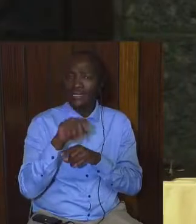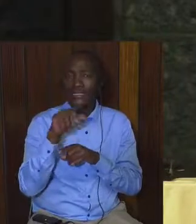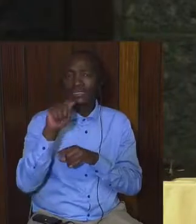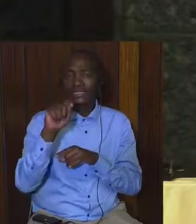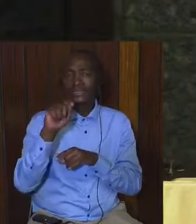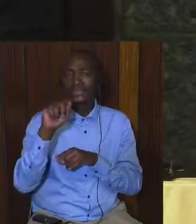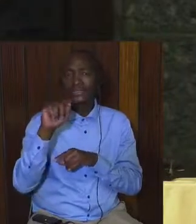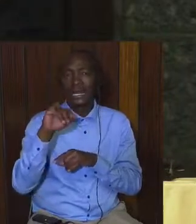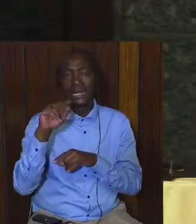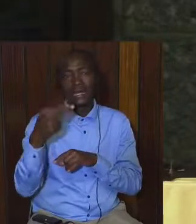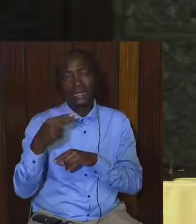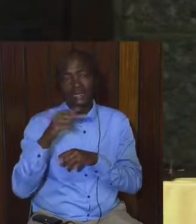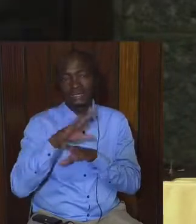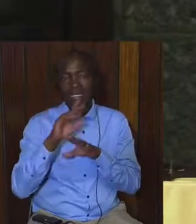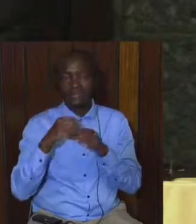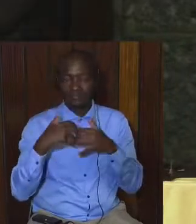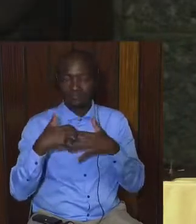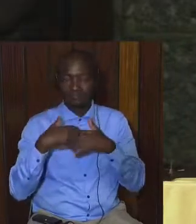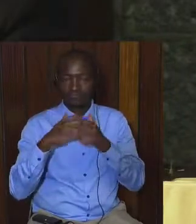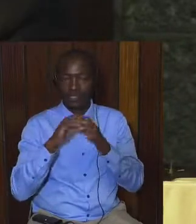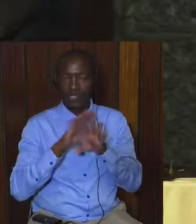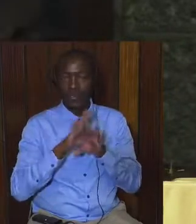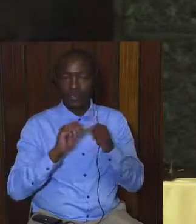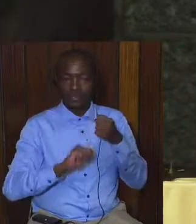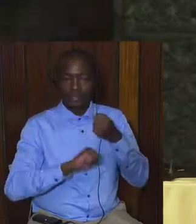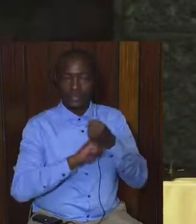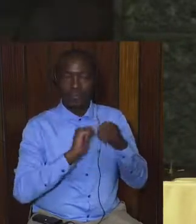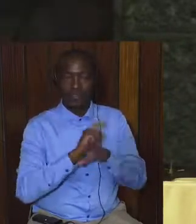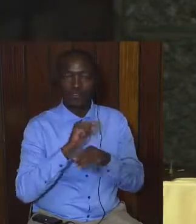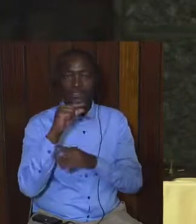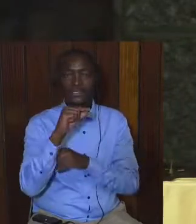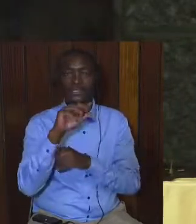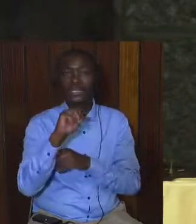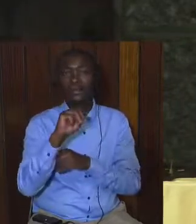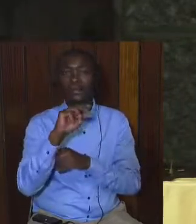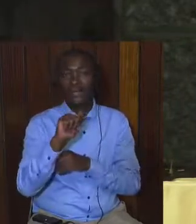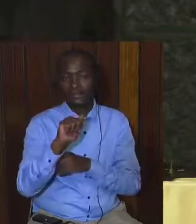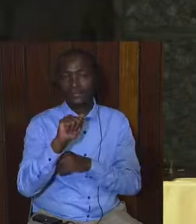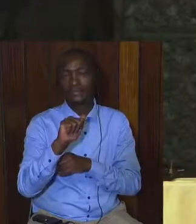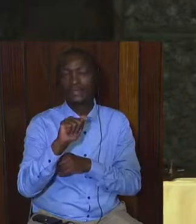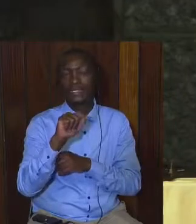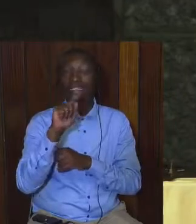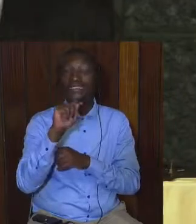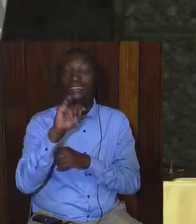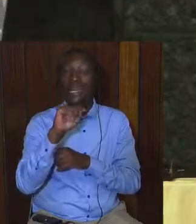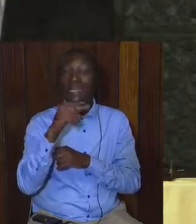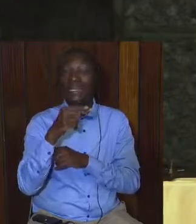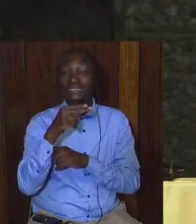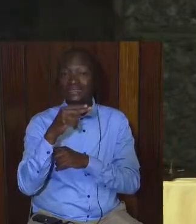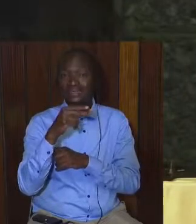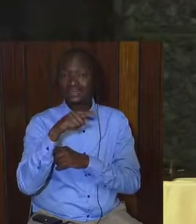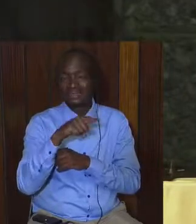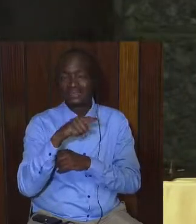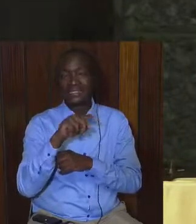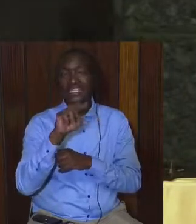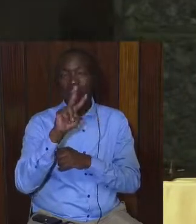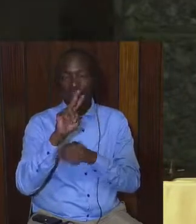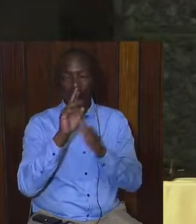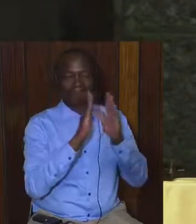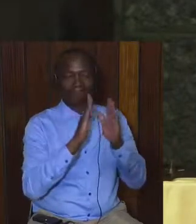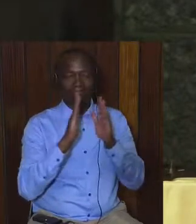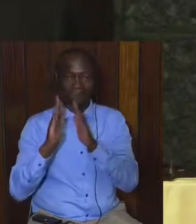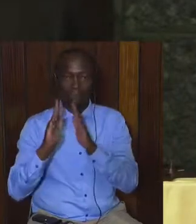been set up with the support of the GMA. The TIH is chaired, there is two sections